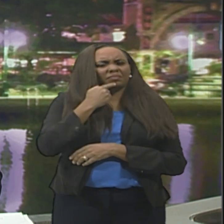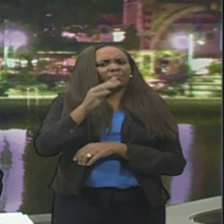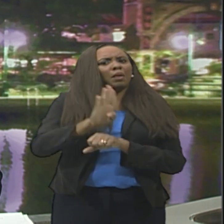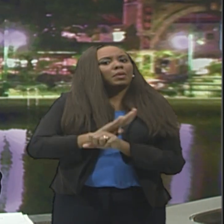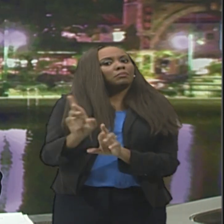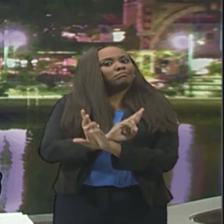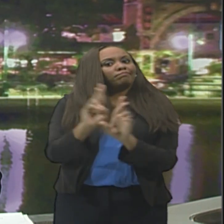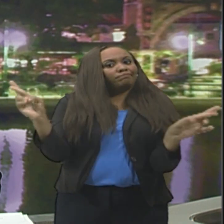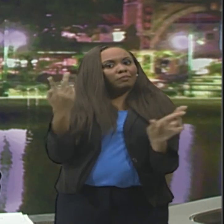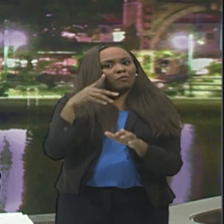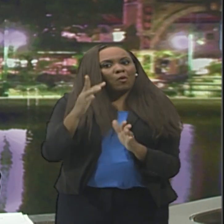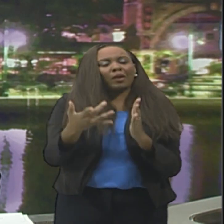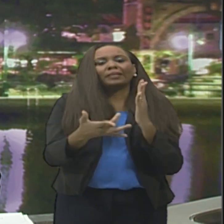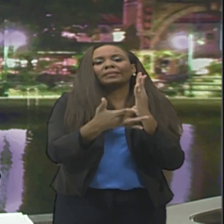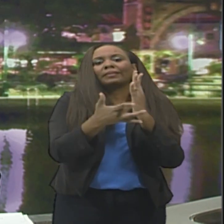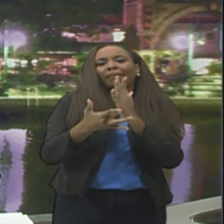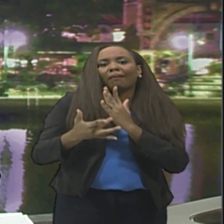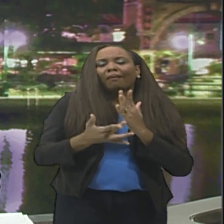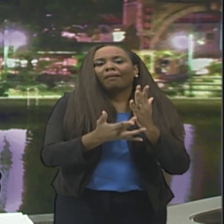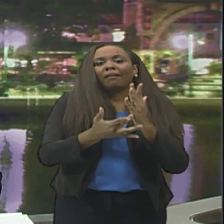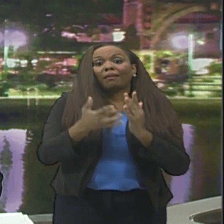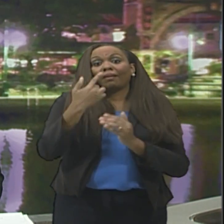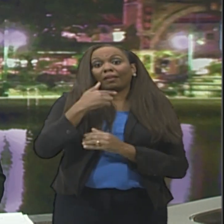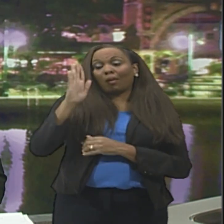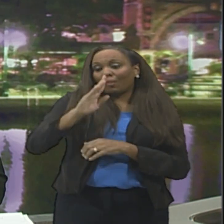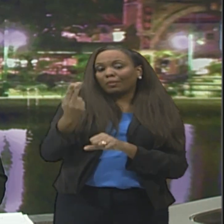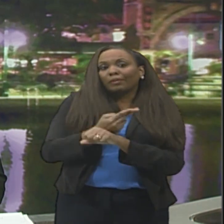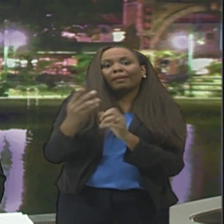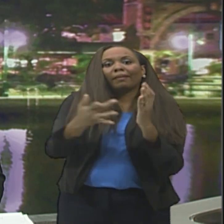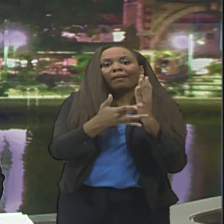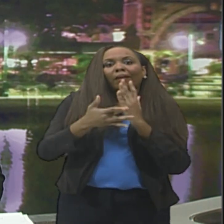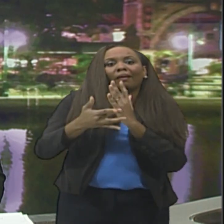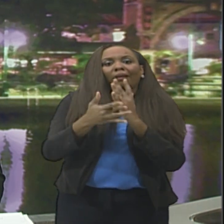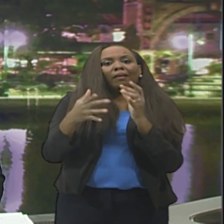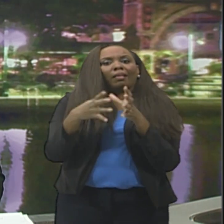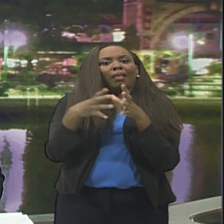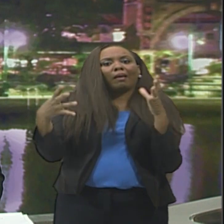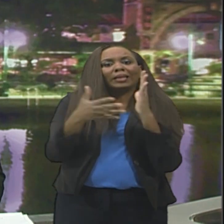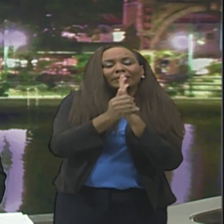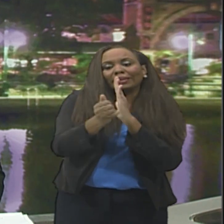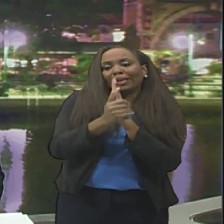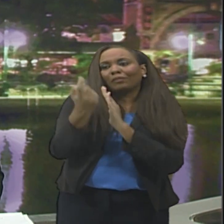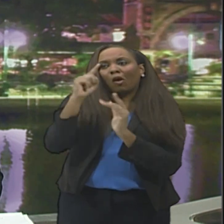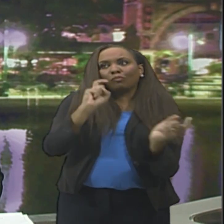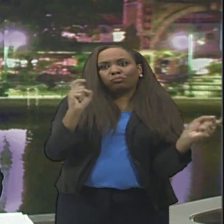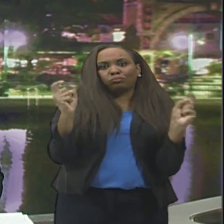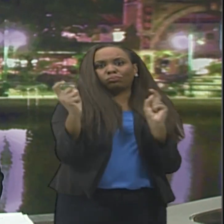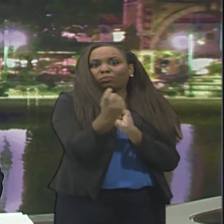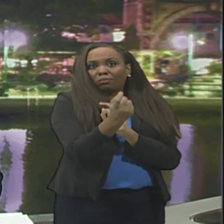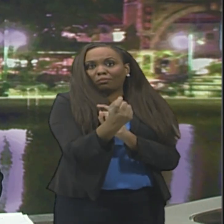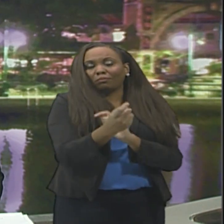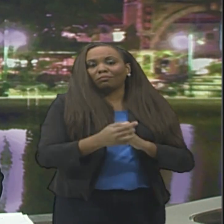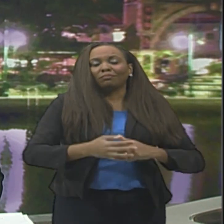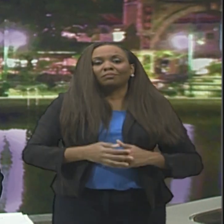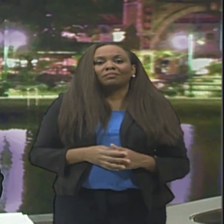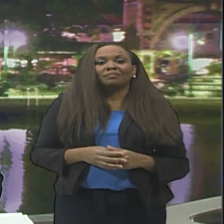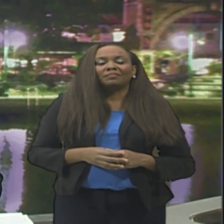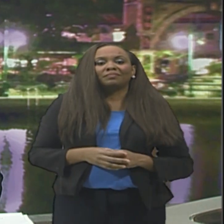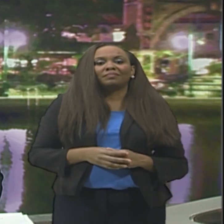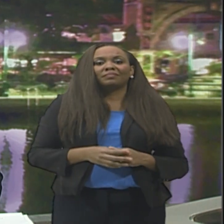stage. She says her ministry will be using technology and the abundance of skills to facilitate that